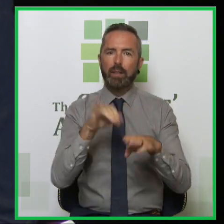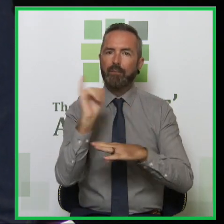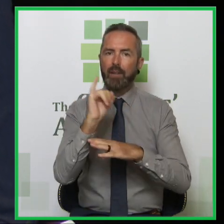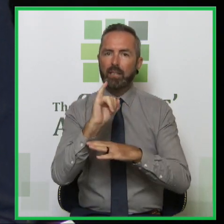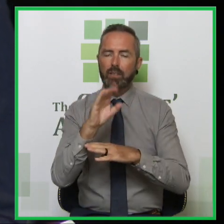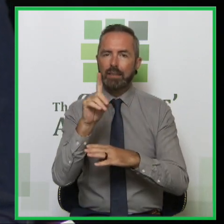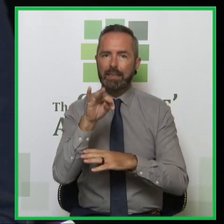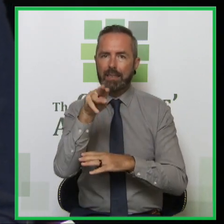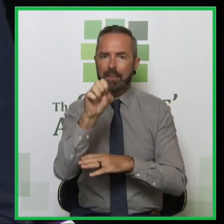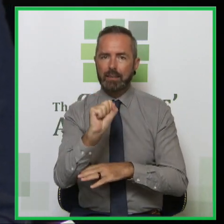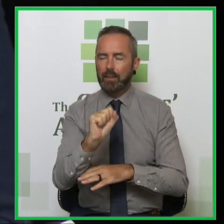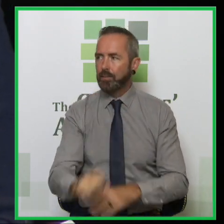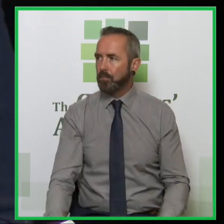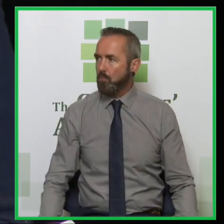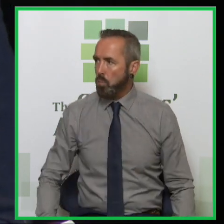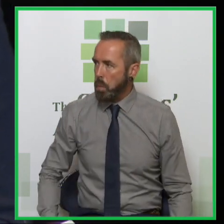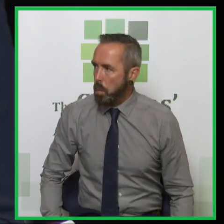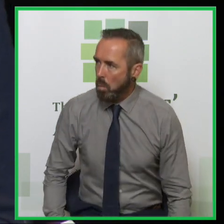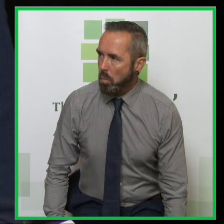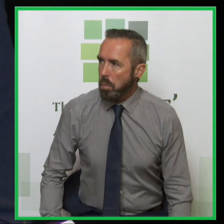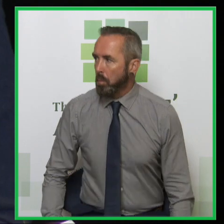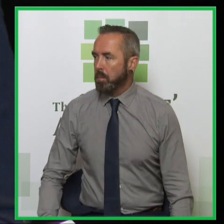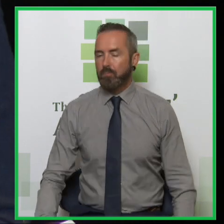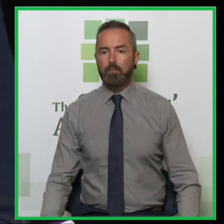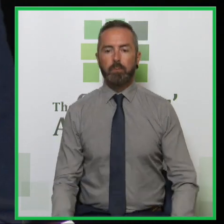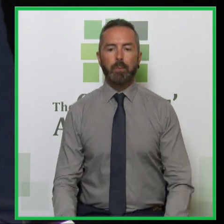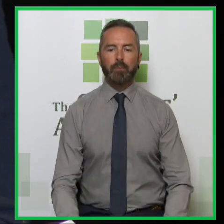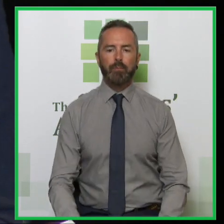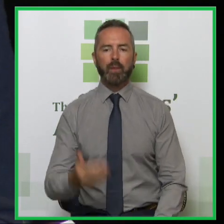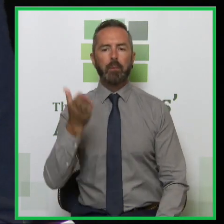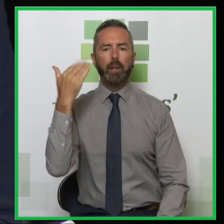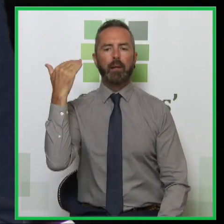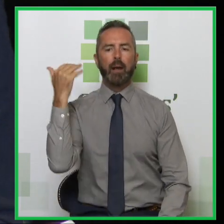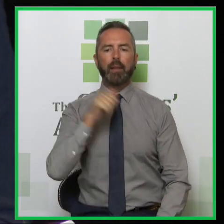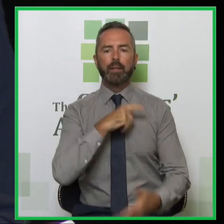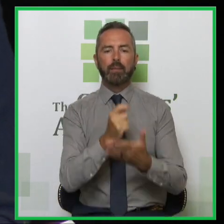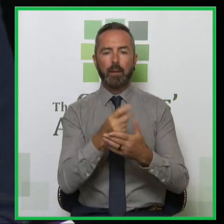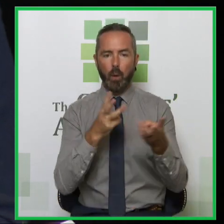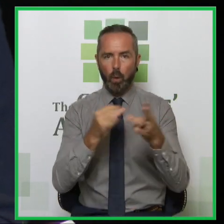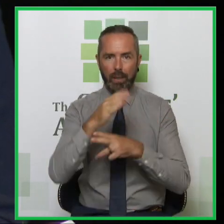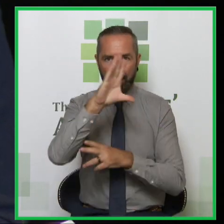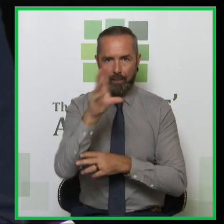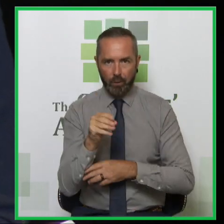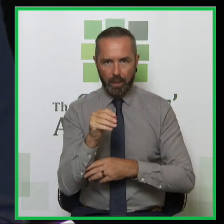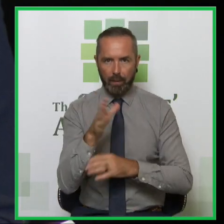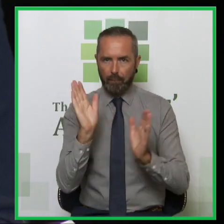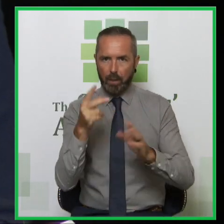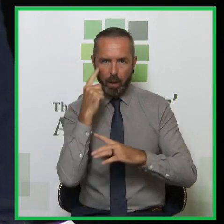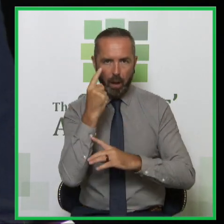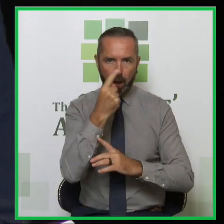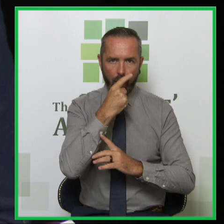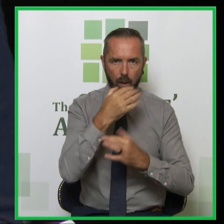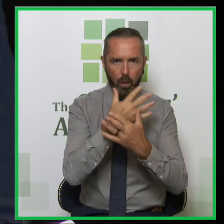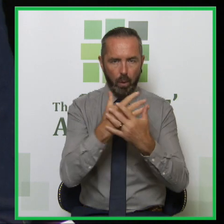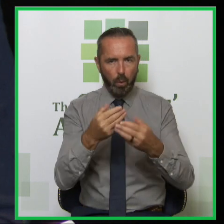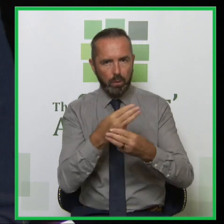diseases. At that time, I had worked in Africa on voluntary services abroad, and I had witnessed abject